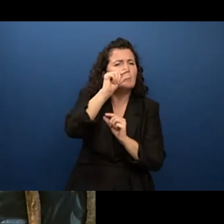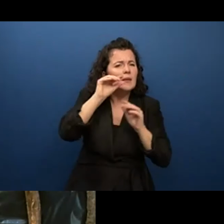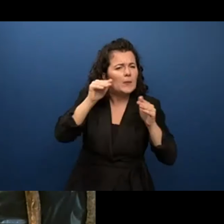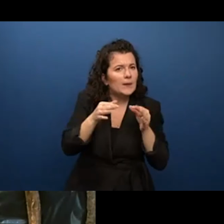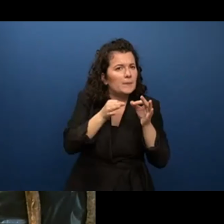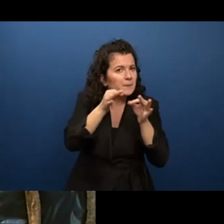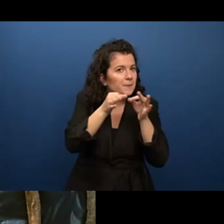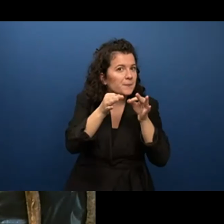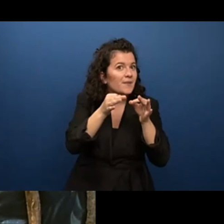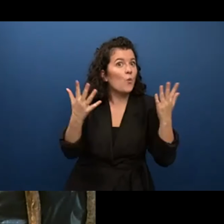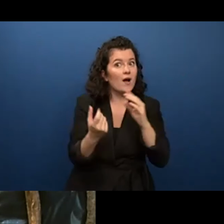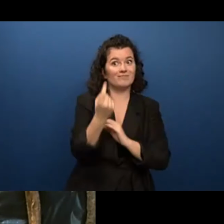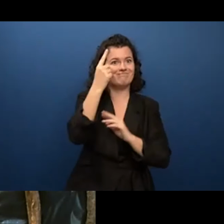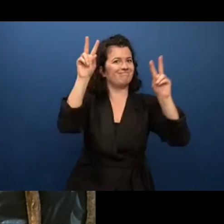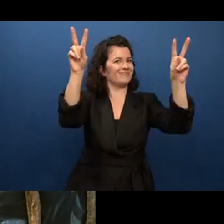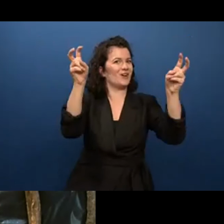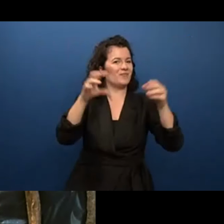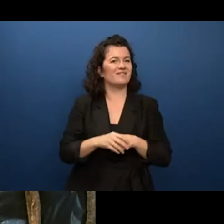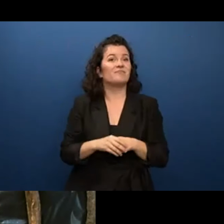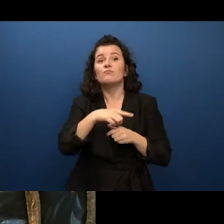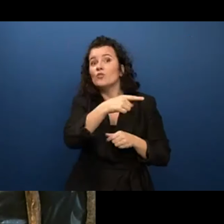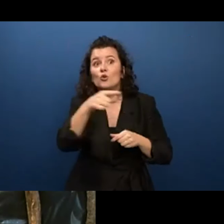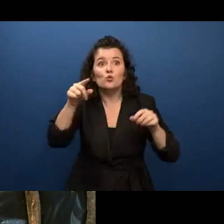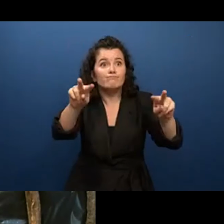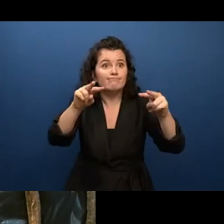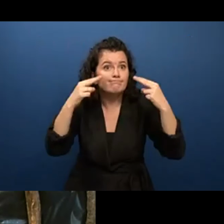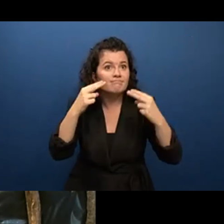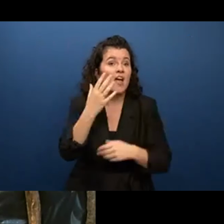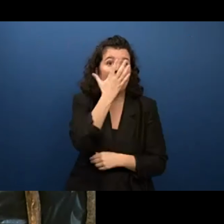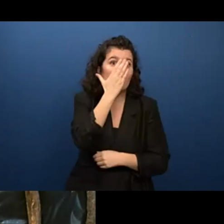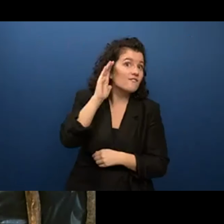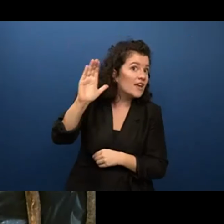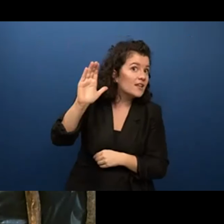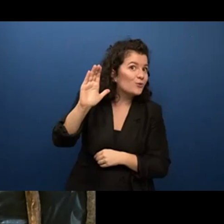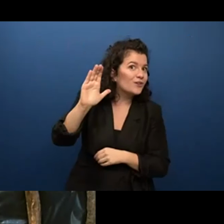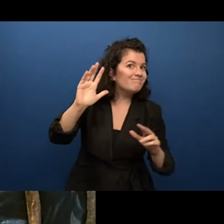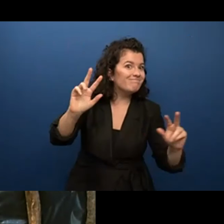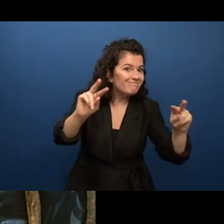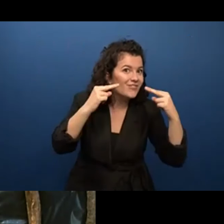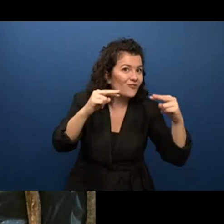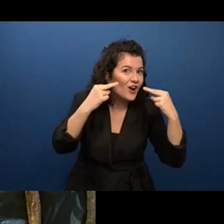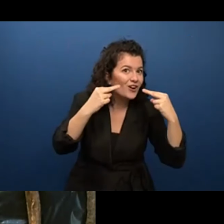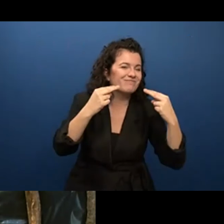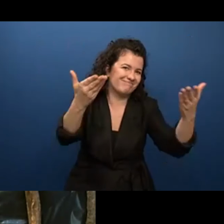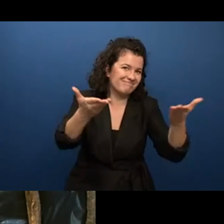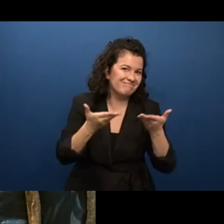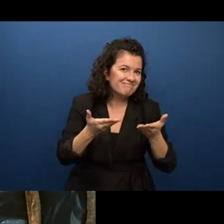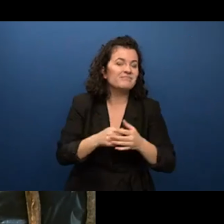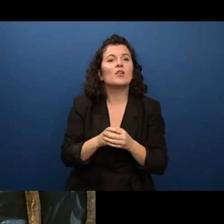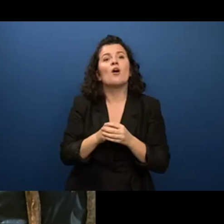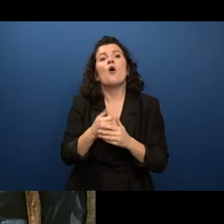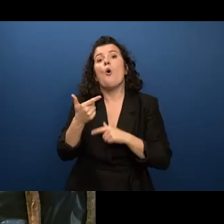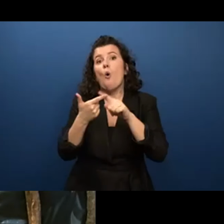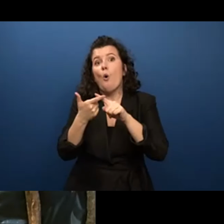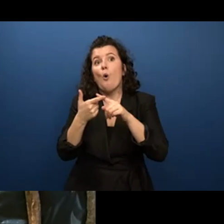event. Welcome to everybody who has joined us on Facebook Live and also those who have joined via the Zoom